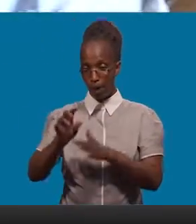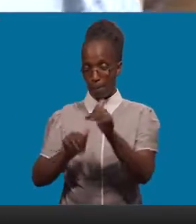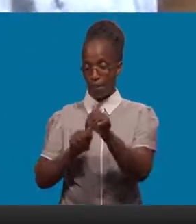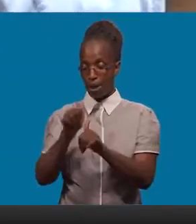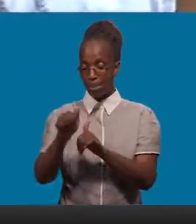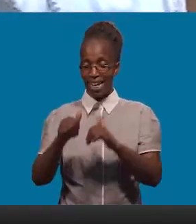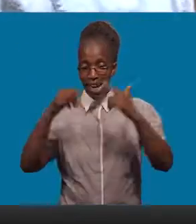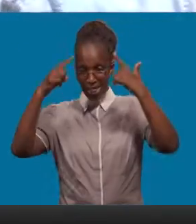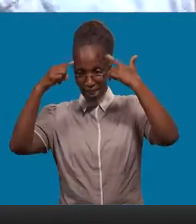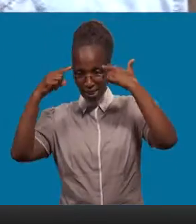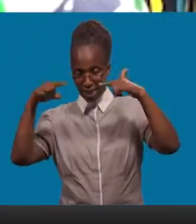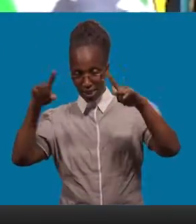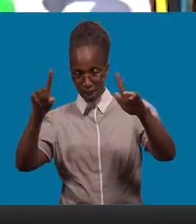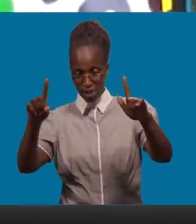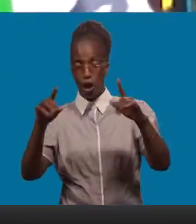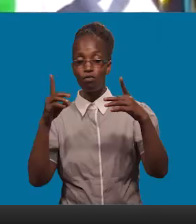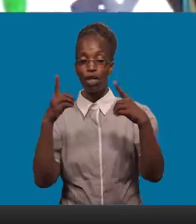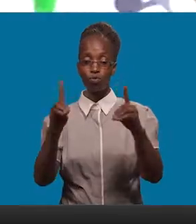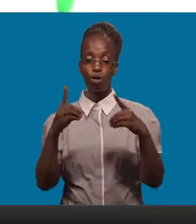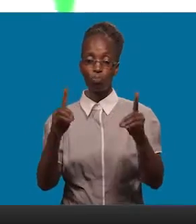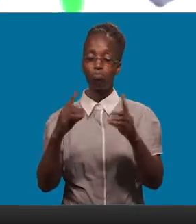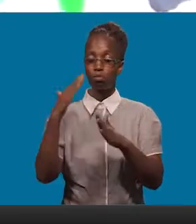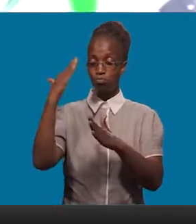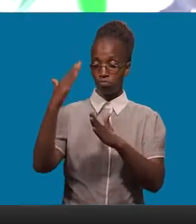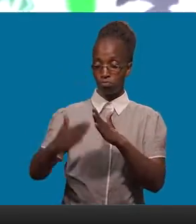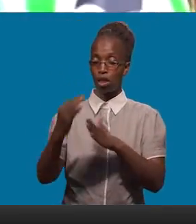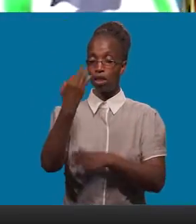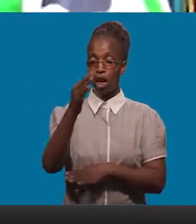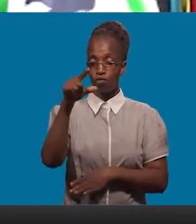Mafanikio mpango wa sanaa kukomesha ukeketaji yatasaidiwa kwa